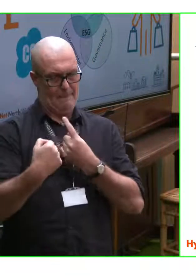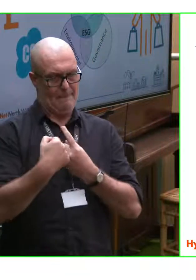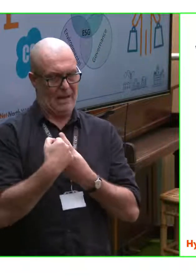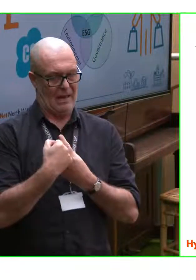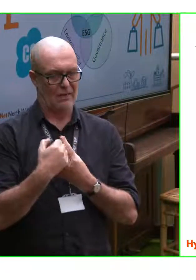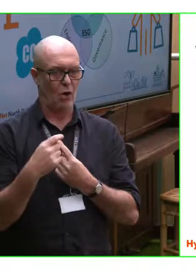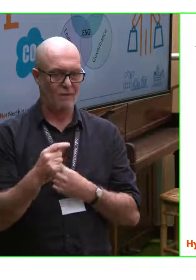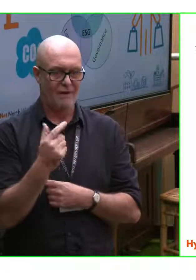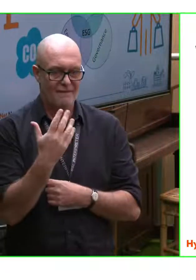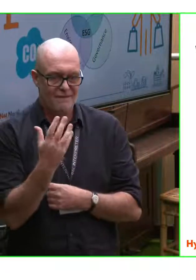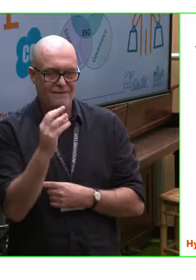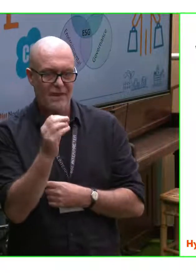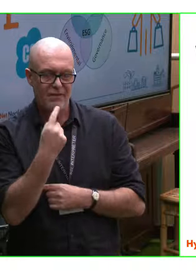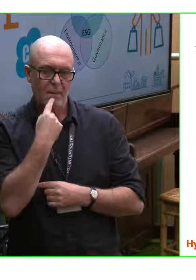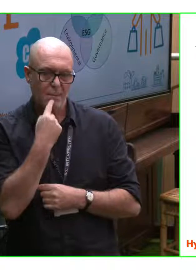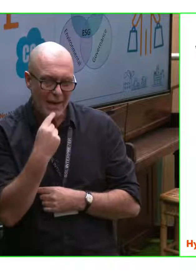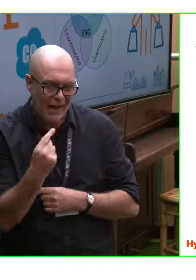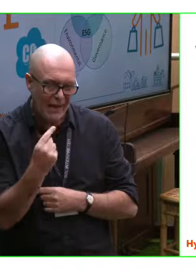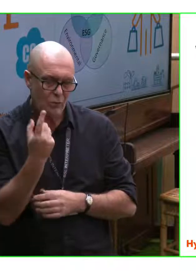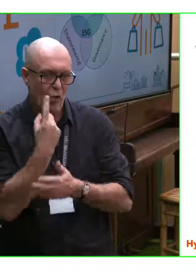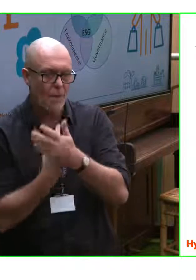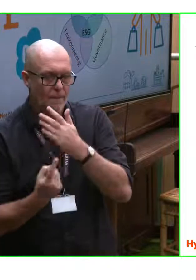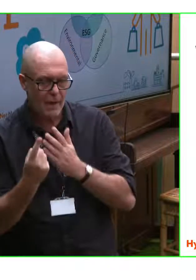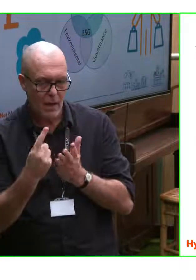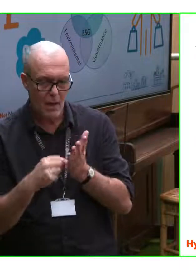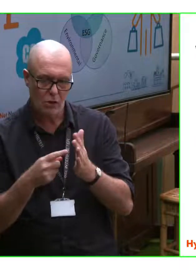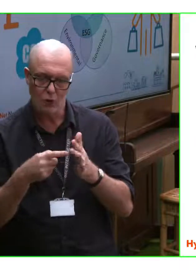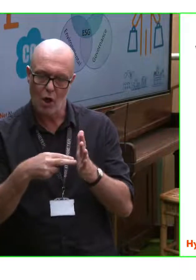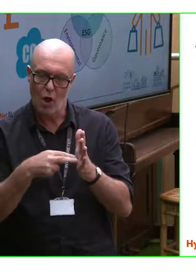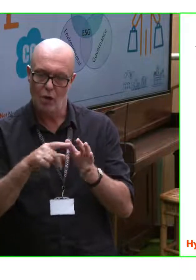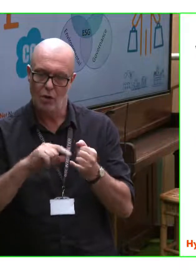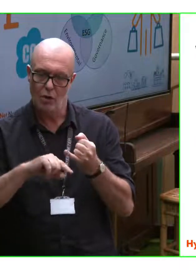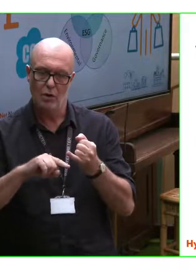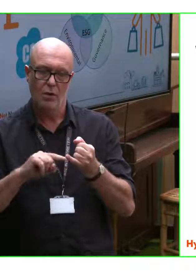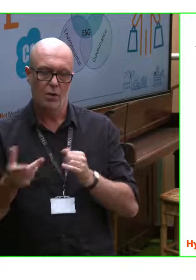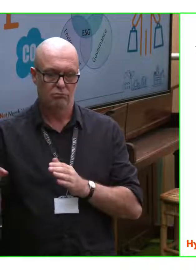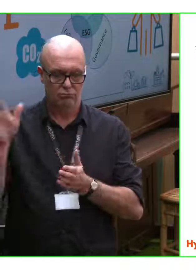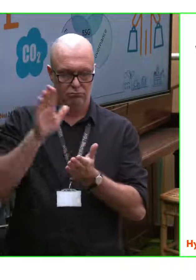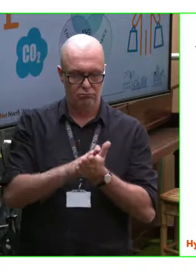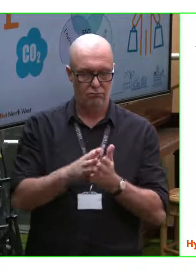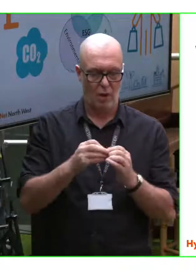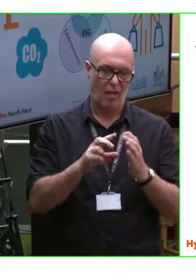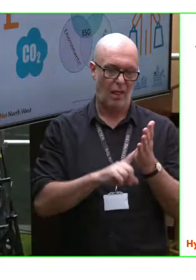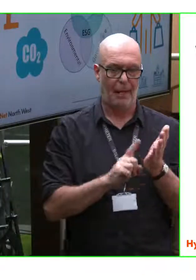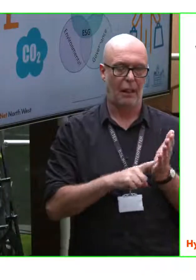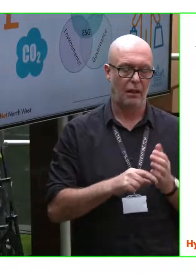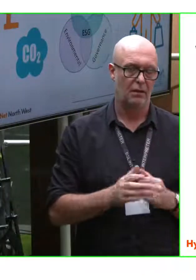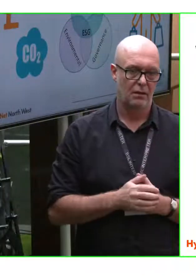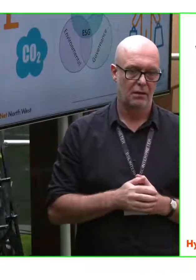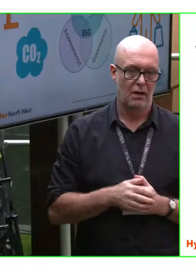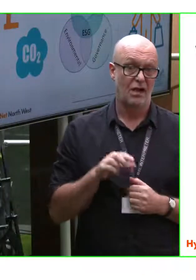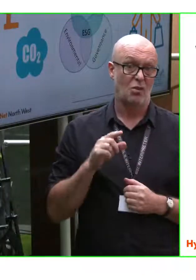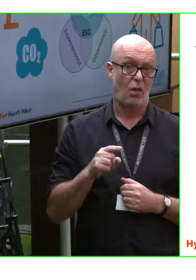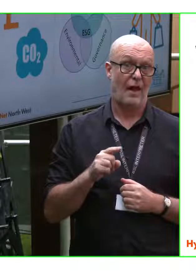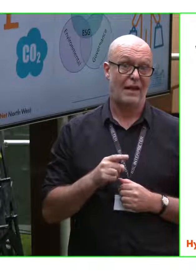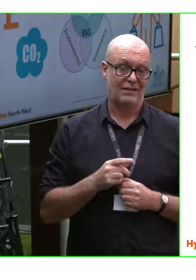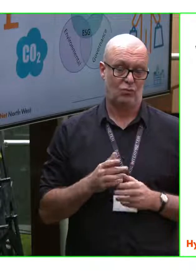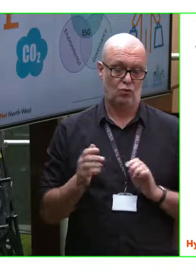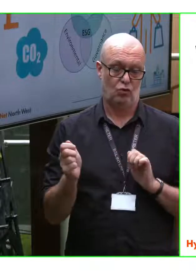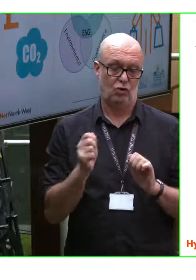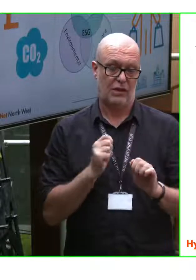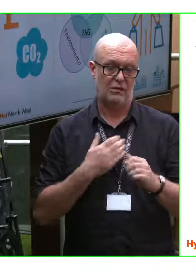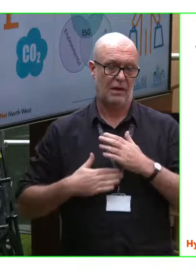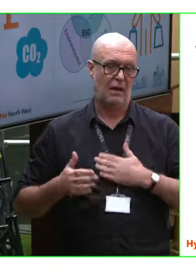a £50 per tonne on your bill that you are needing to deal with. So that is driving behaviour. One, the pound